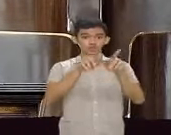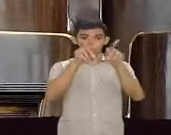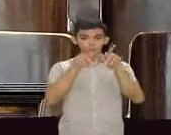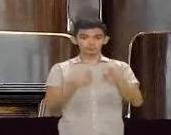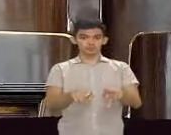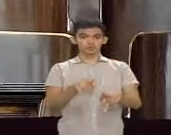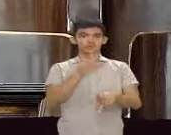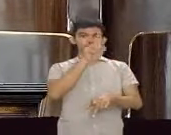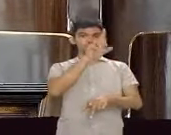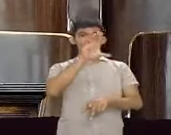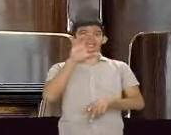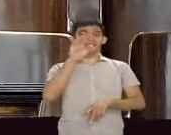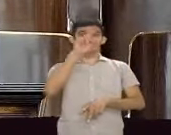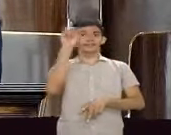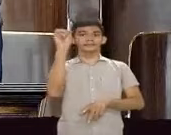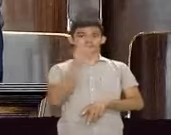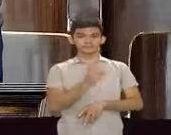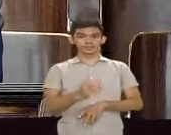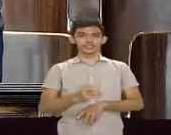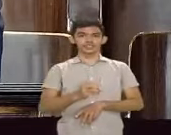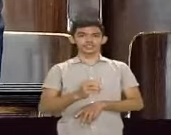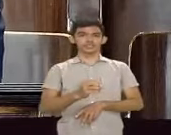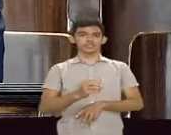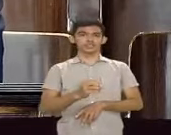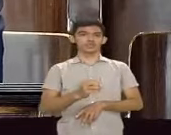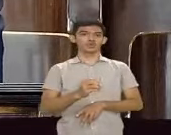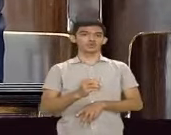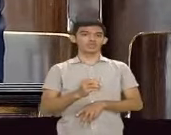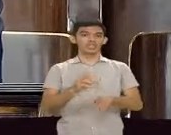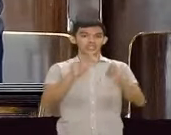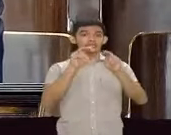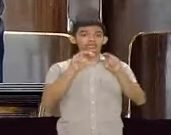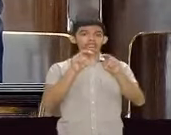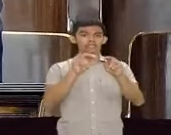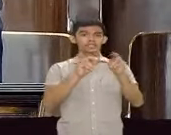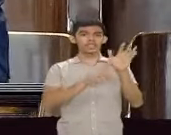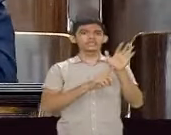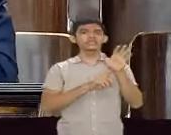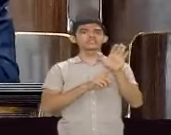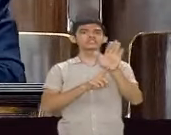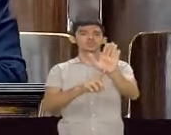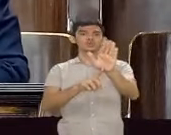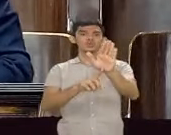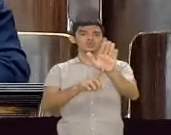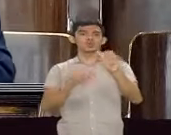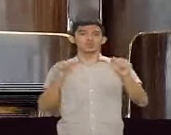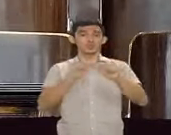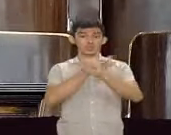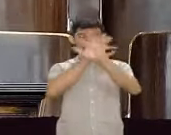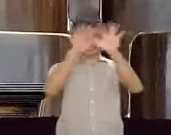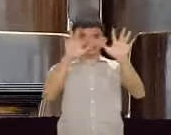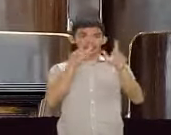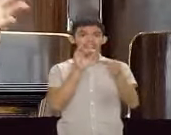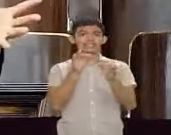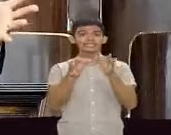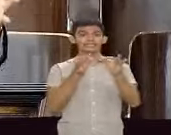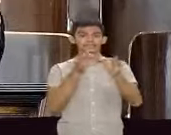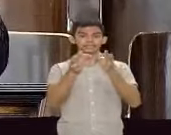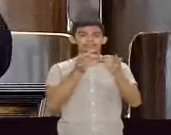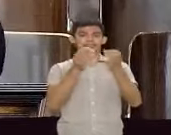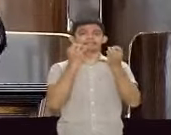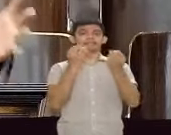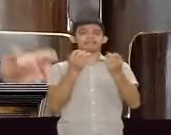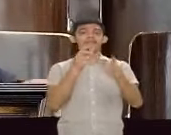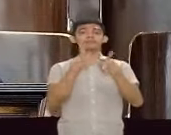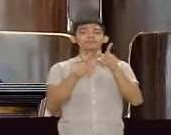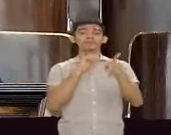100%. That is where the delineation needs to be made. The clarity needs to be made because many people